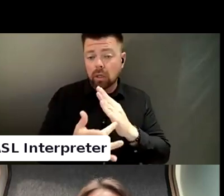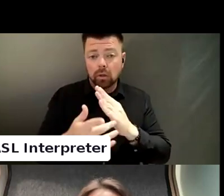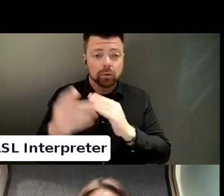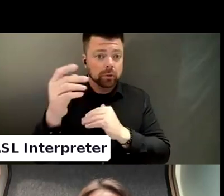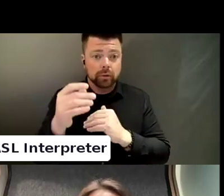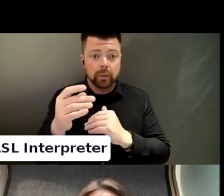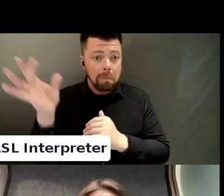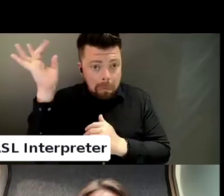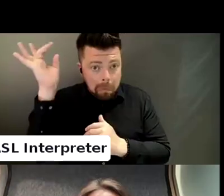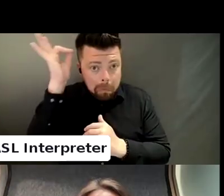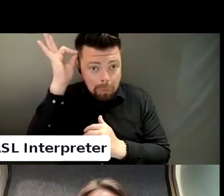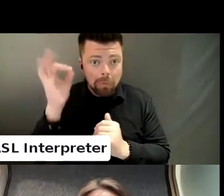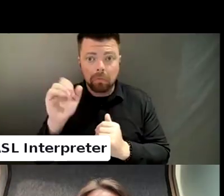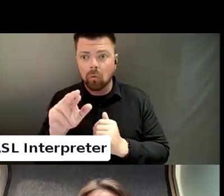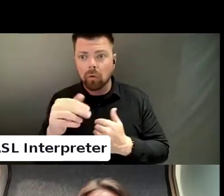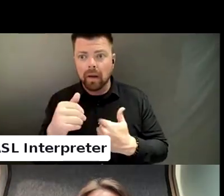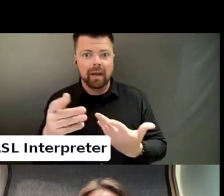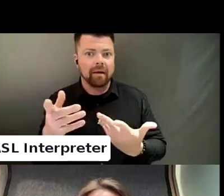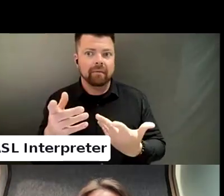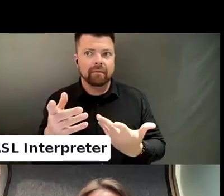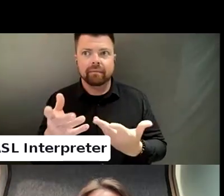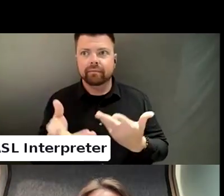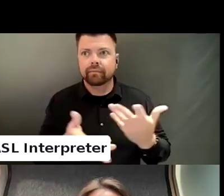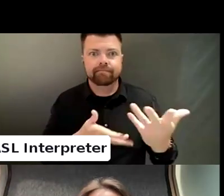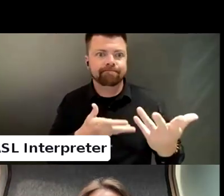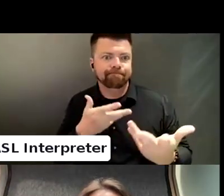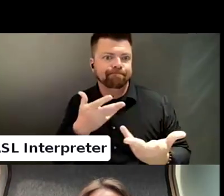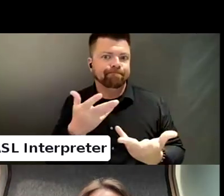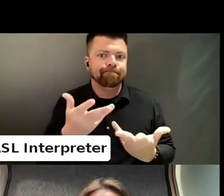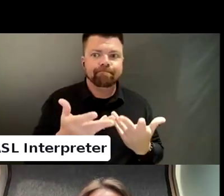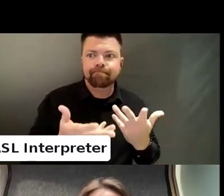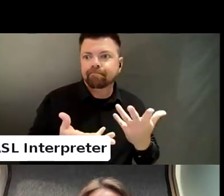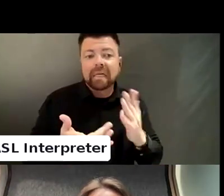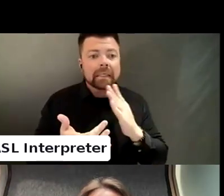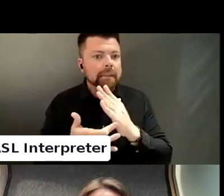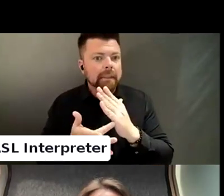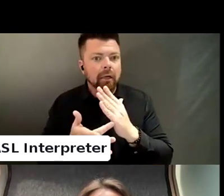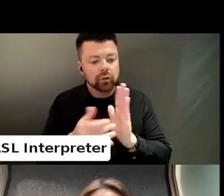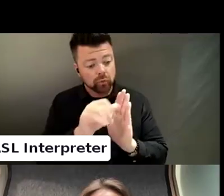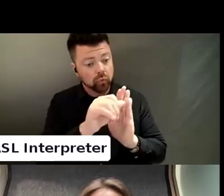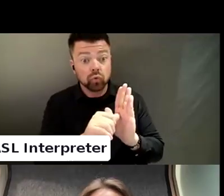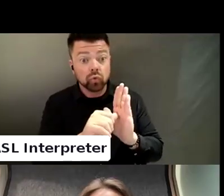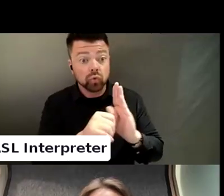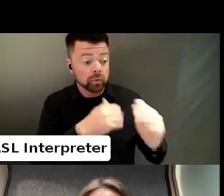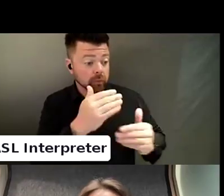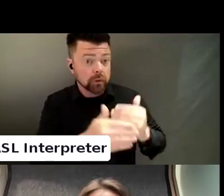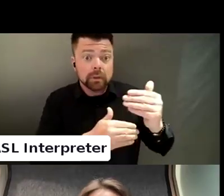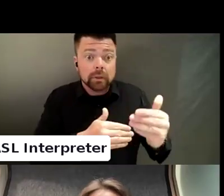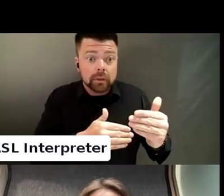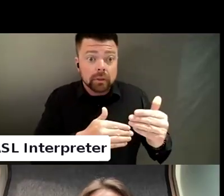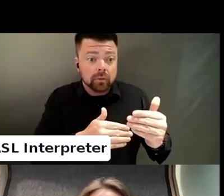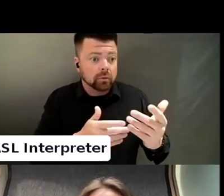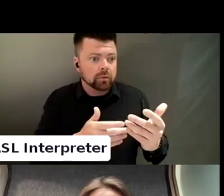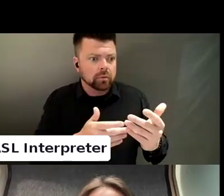of interface inserted into your body, in which way? How do you get involved in these clinical